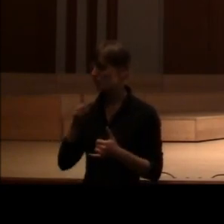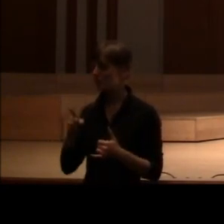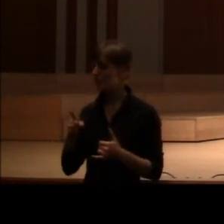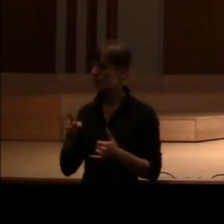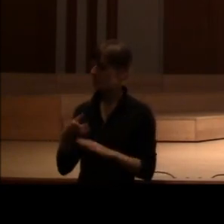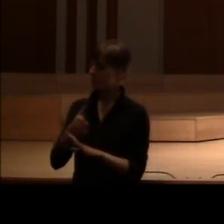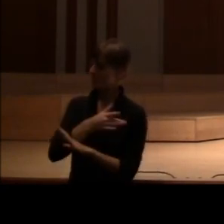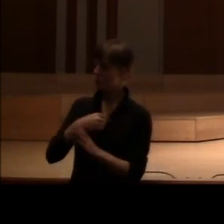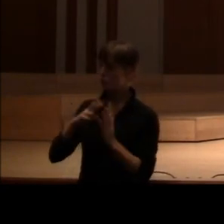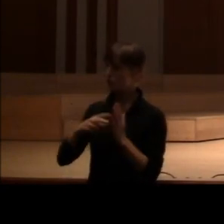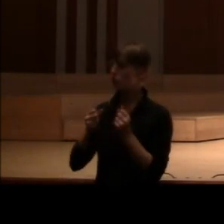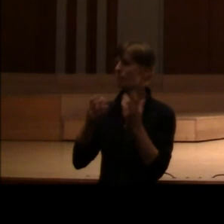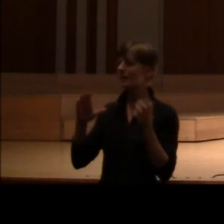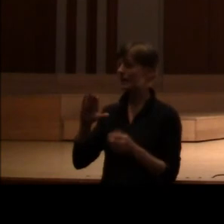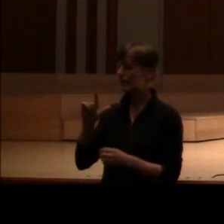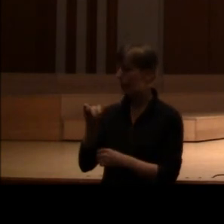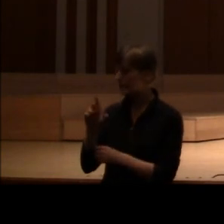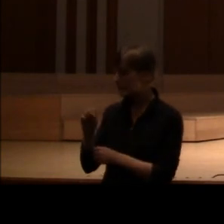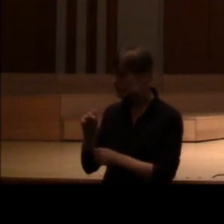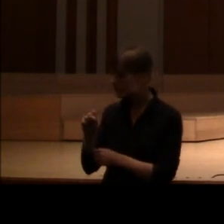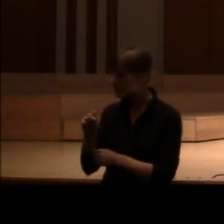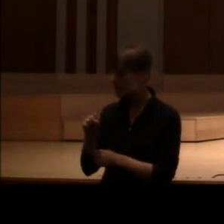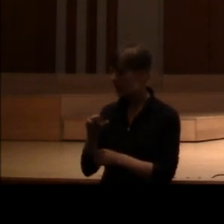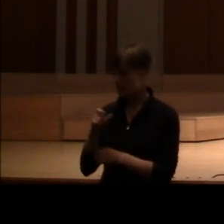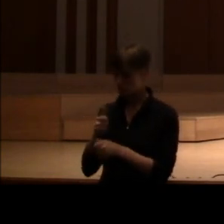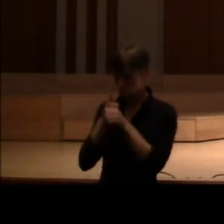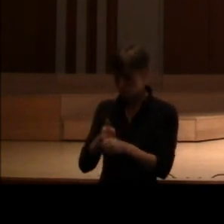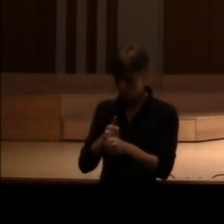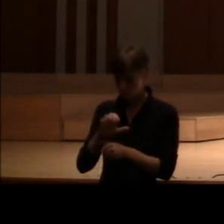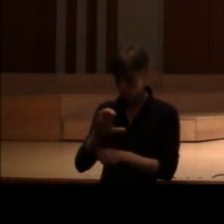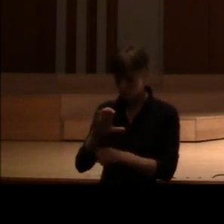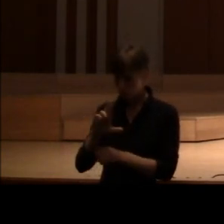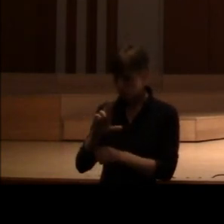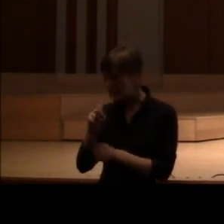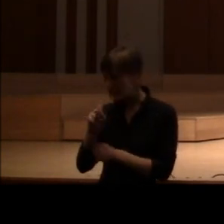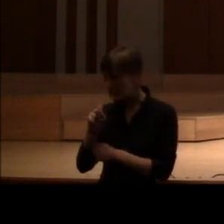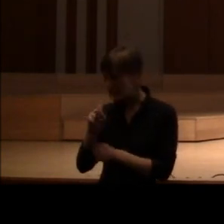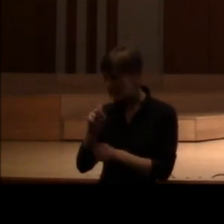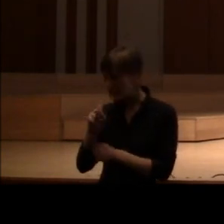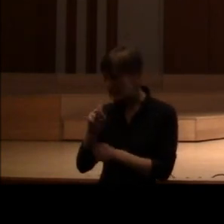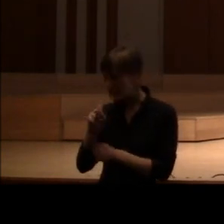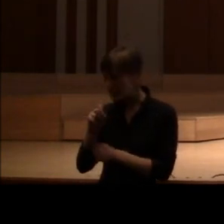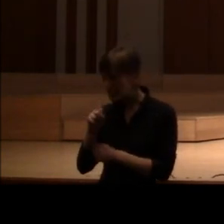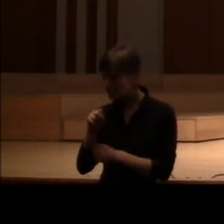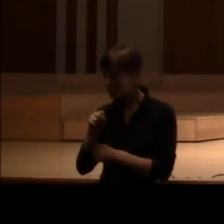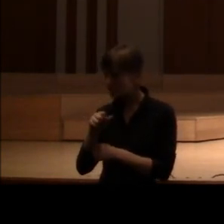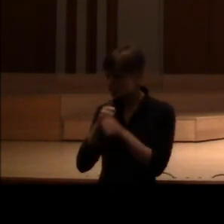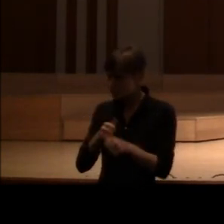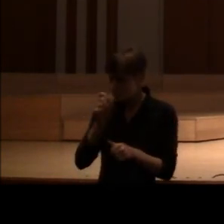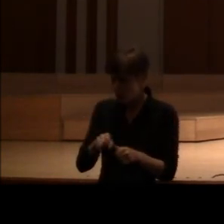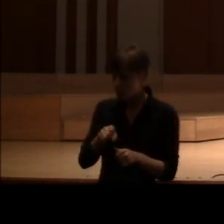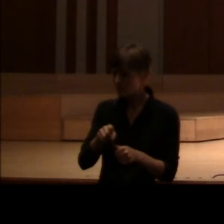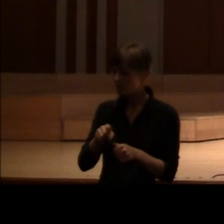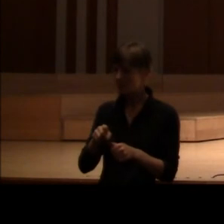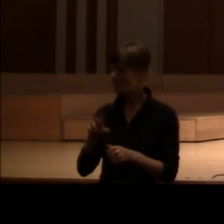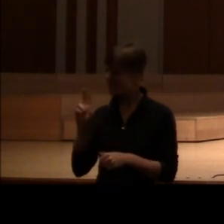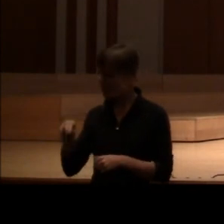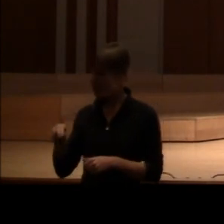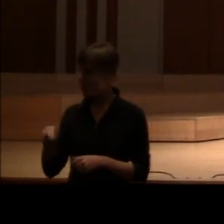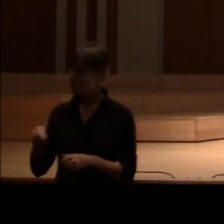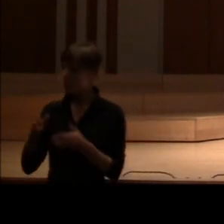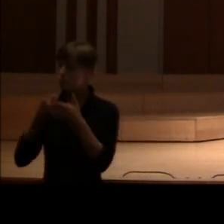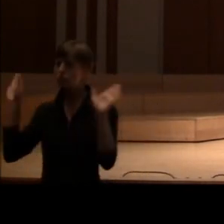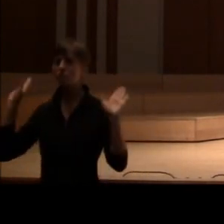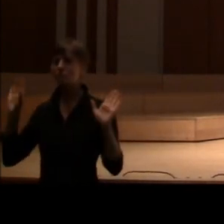feel like I have to be exactly like Charles Dickens or something, and that's like the worst way starting writing, I think, trying